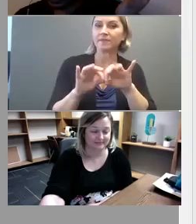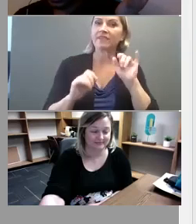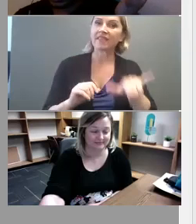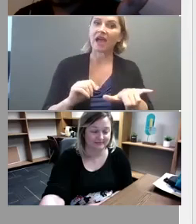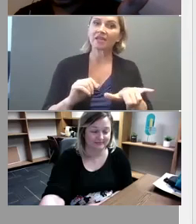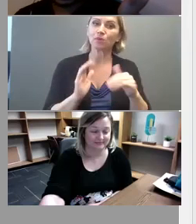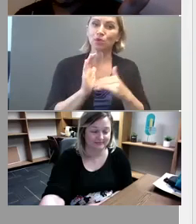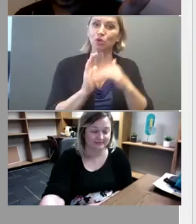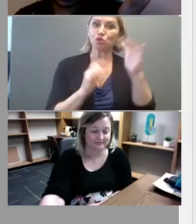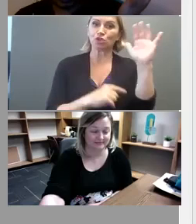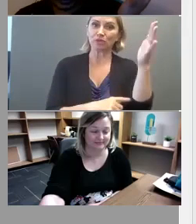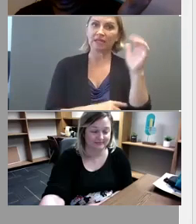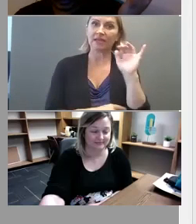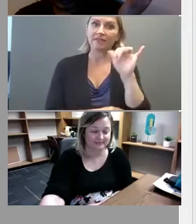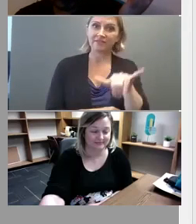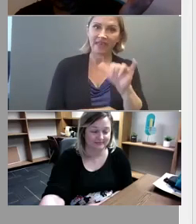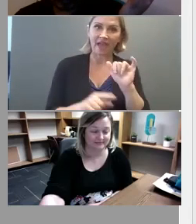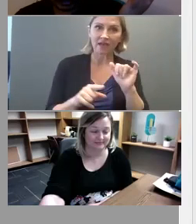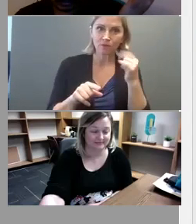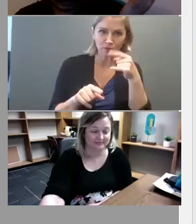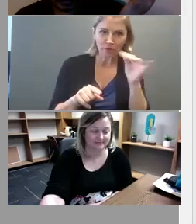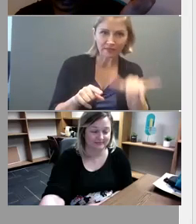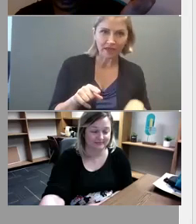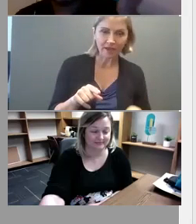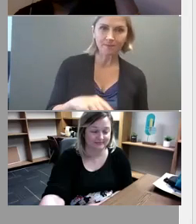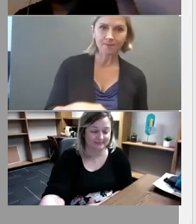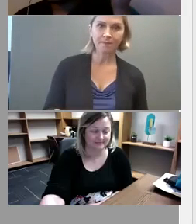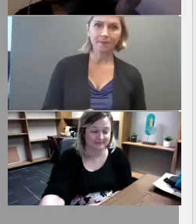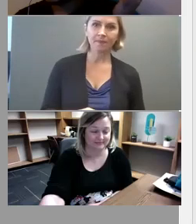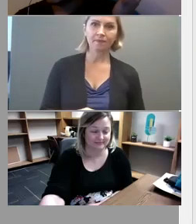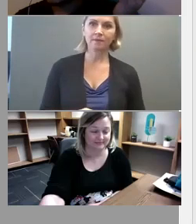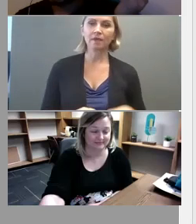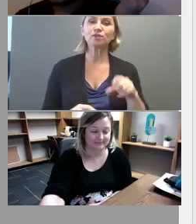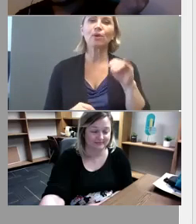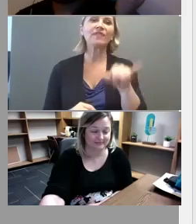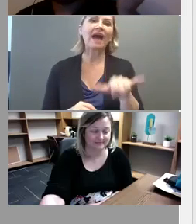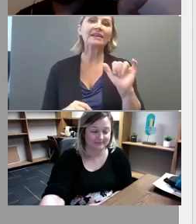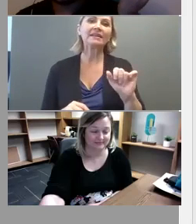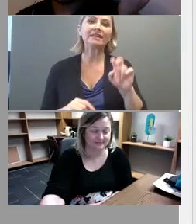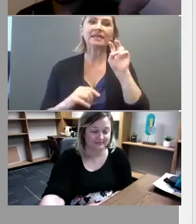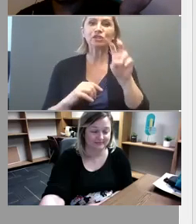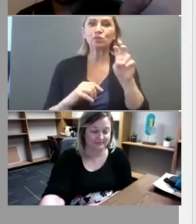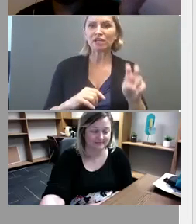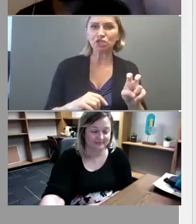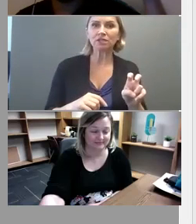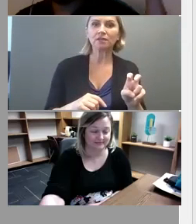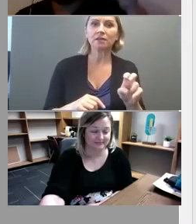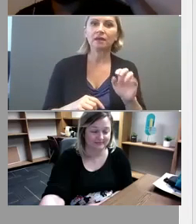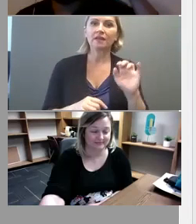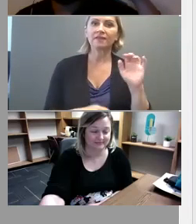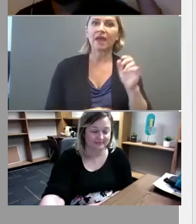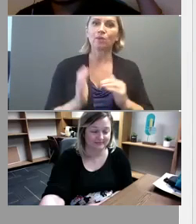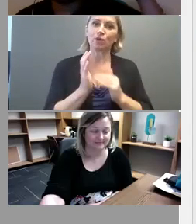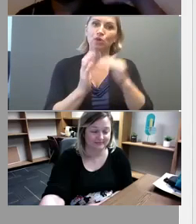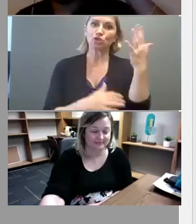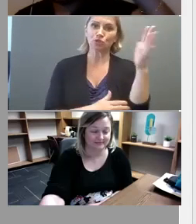method or the iteration method that we also looked at earlier, so this was the iteration method, right? So the recursion tree method was we were